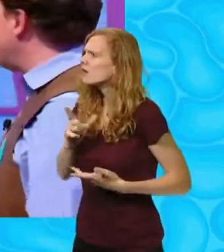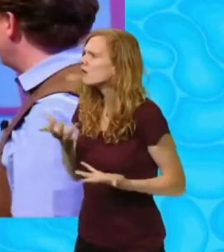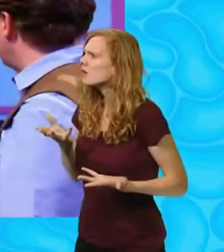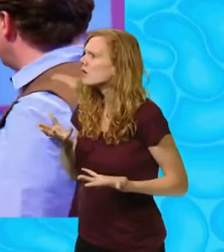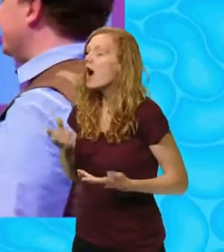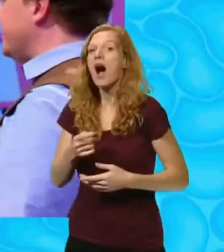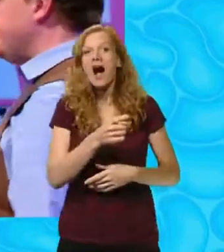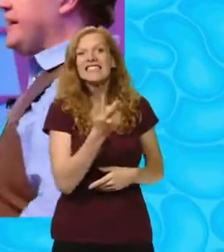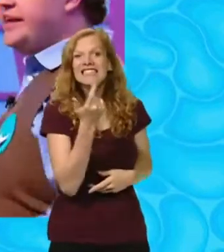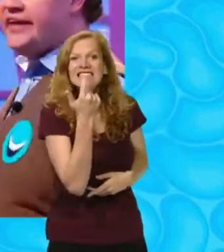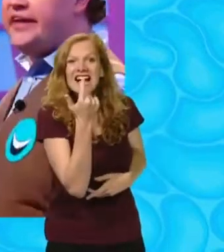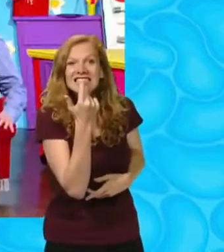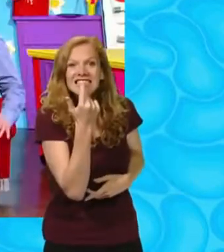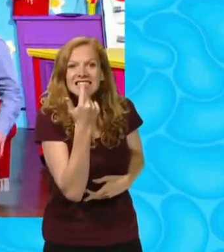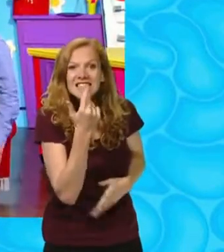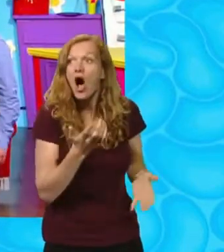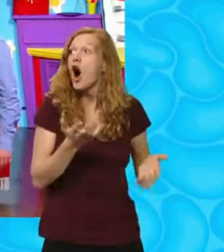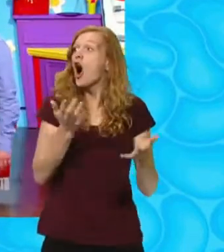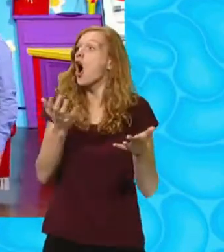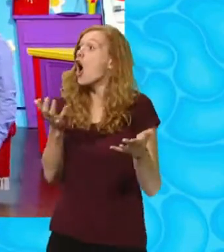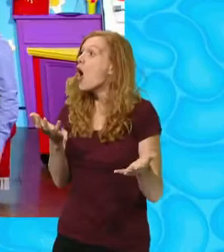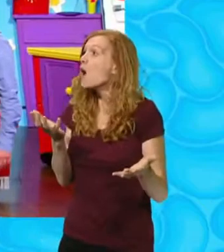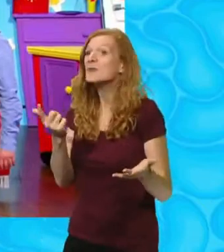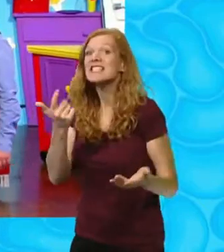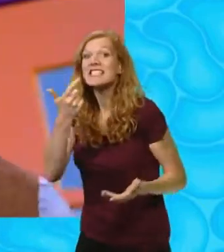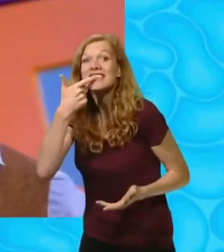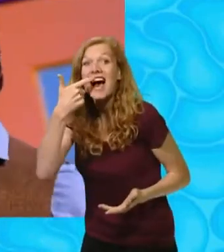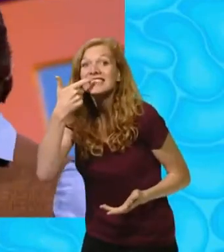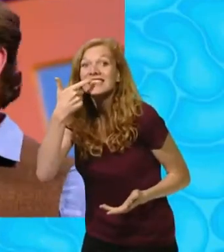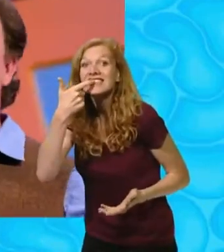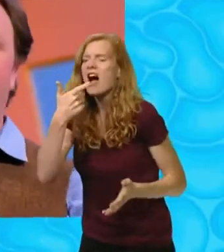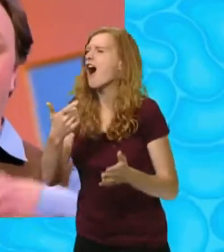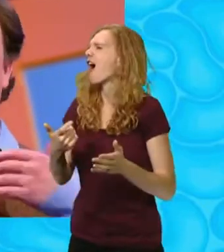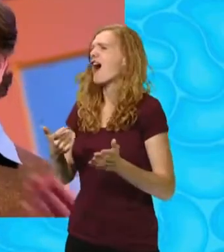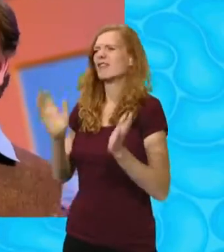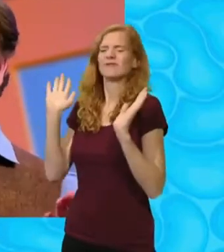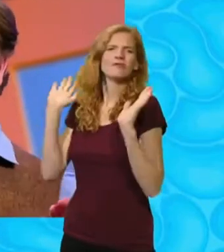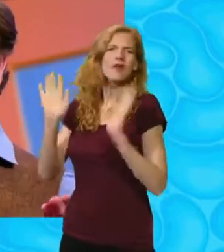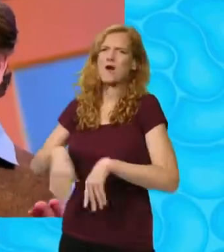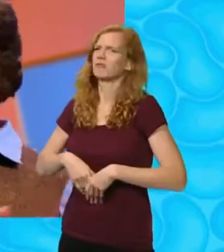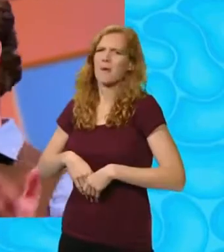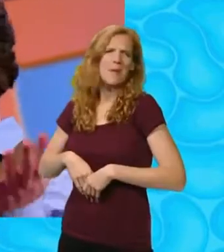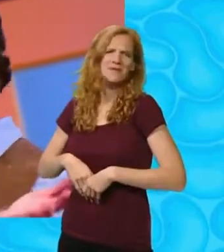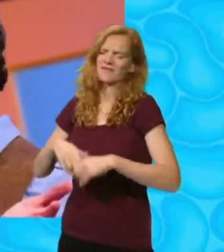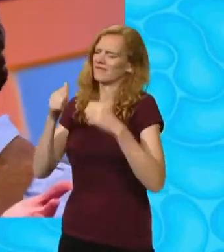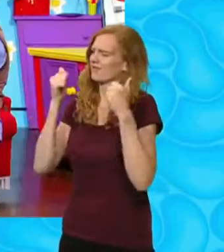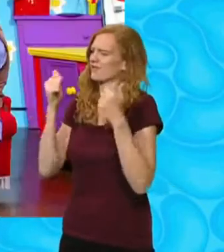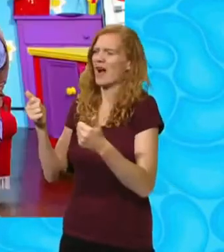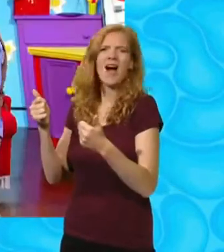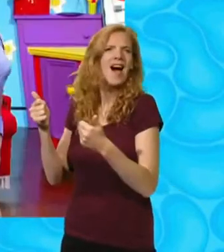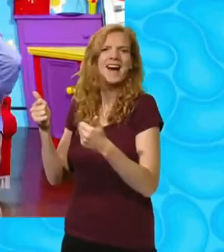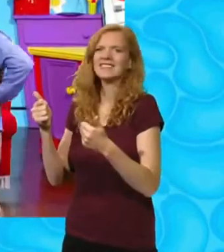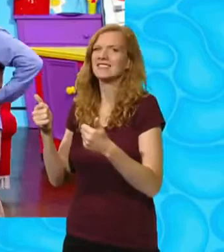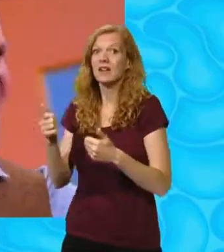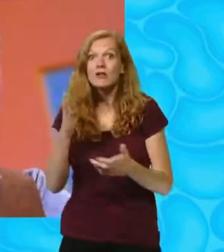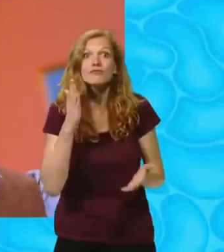But the dentist, sir. Oh, the dentist. Oh, it was no problem at all. It was fine. Oh,